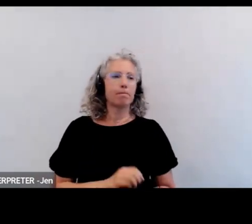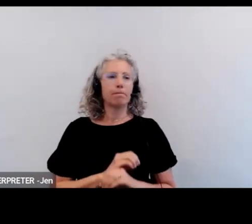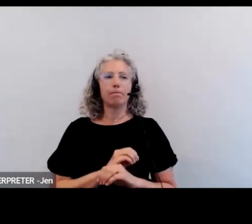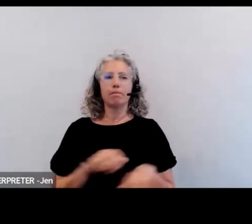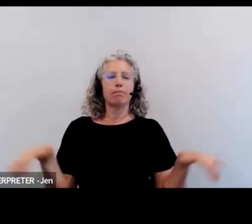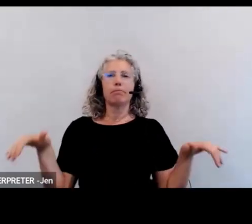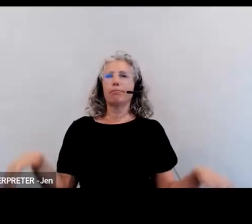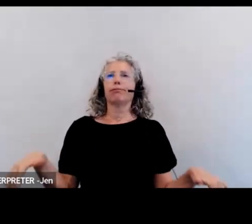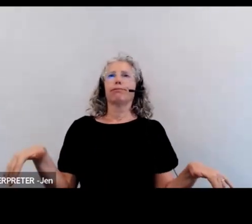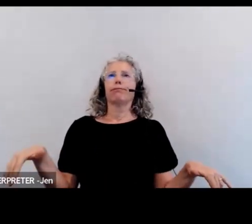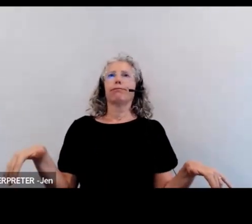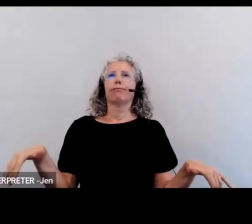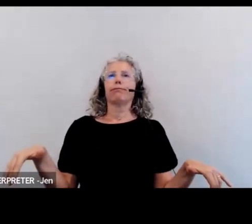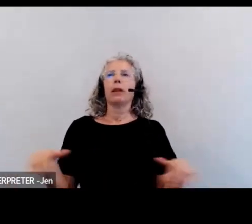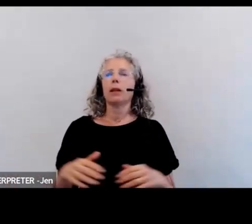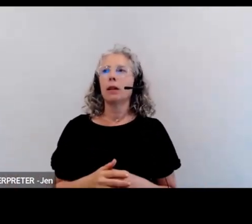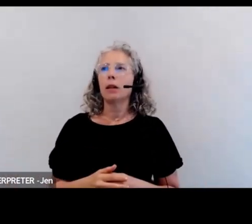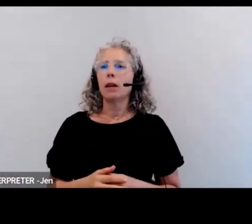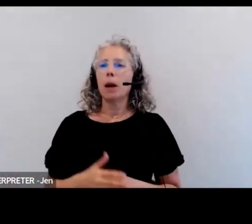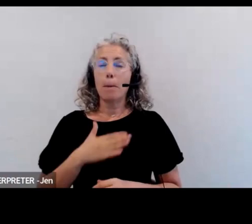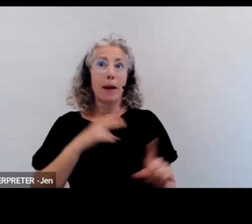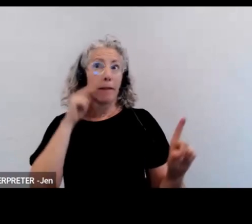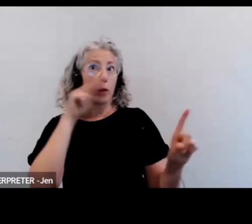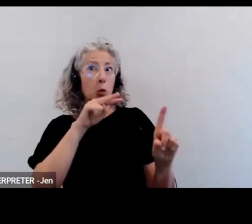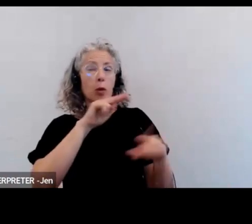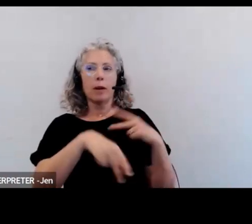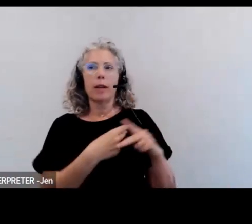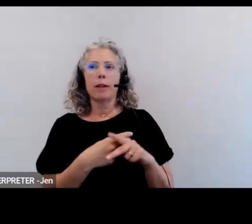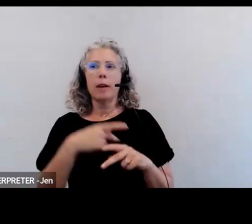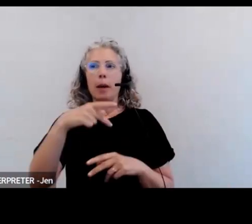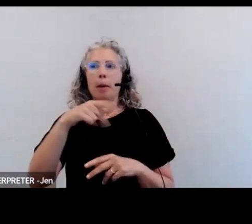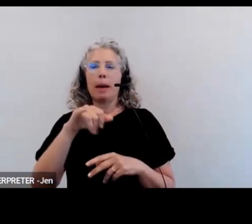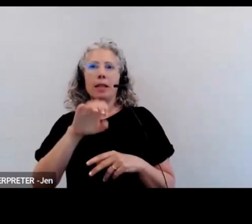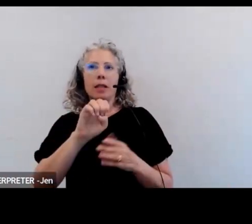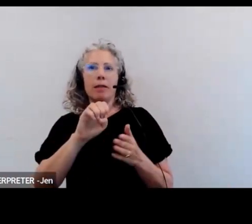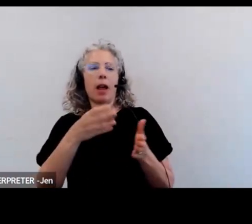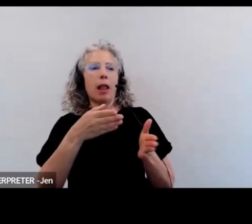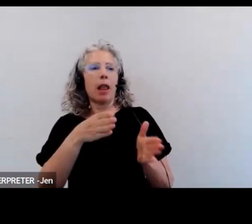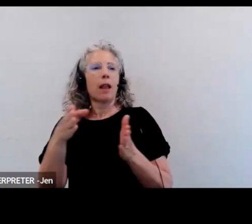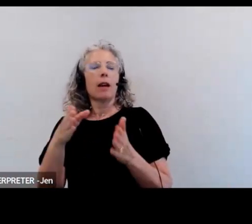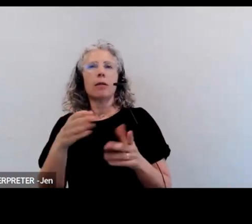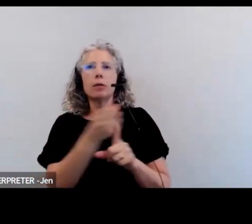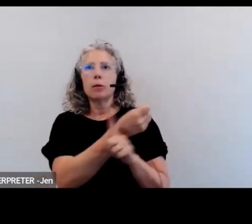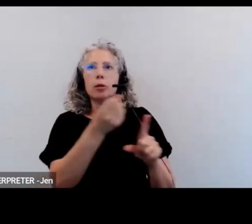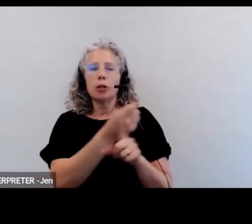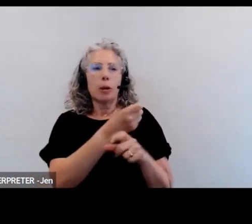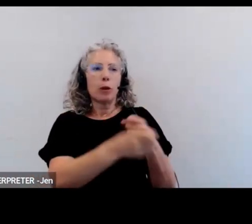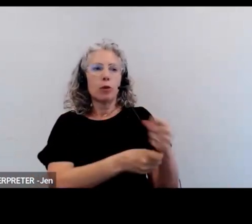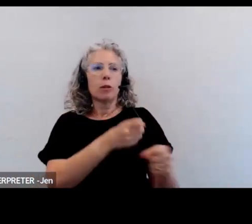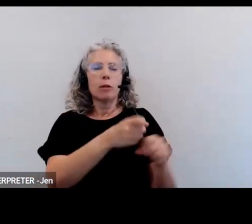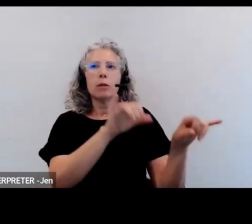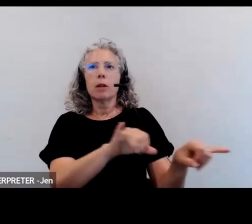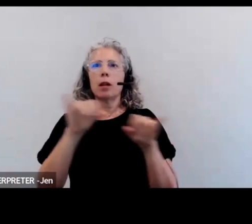in my view, that kind of passive allowance of terror is the same thing